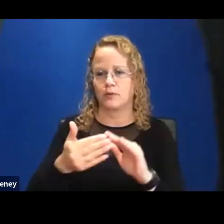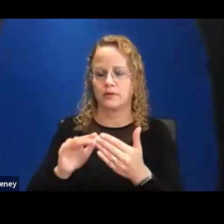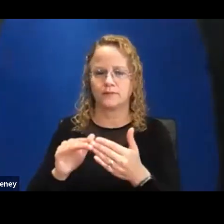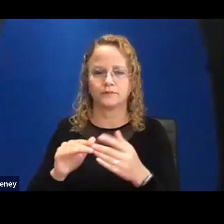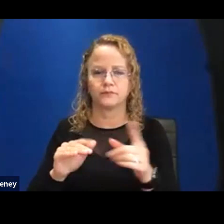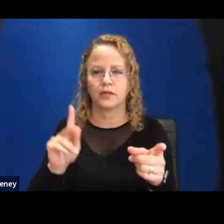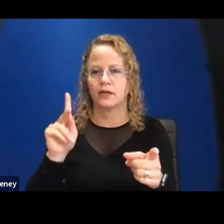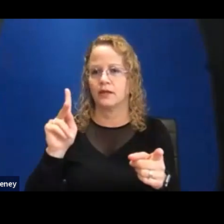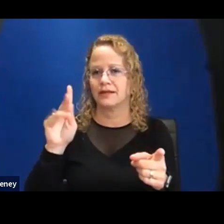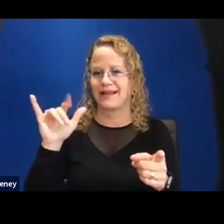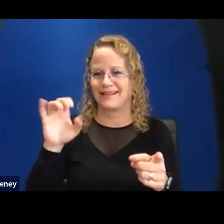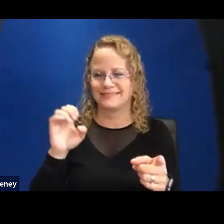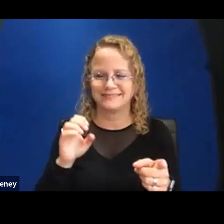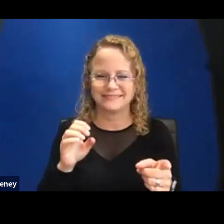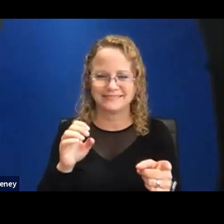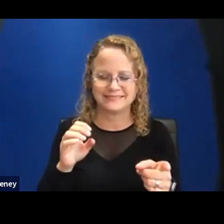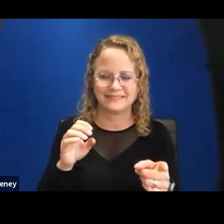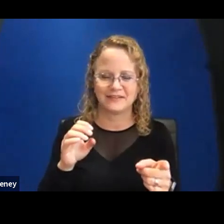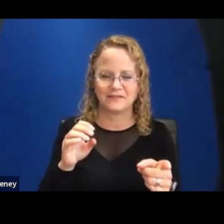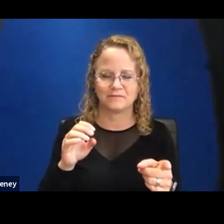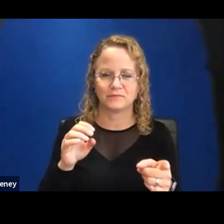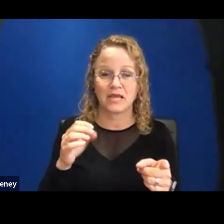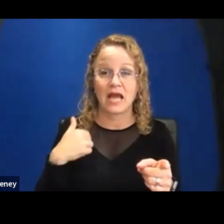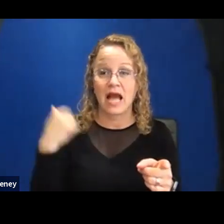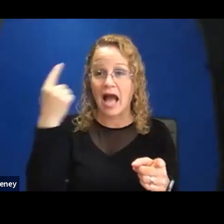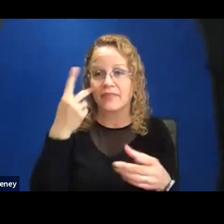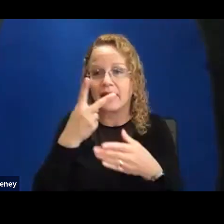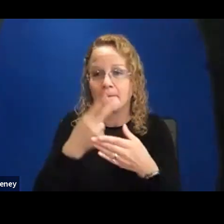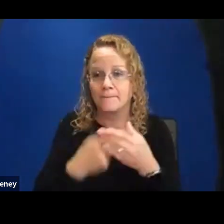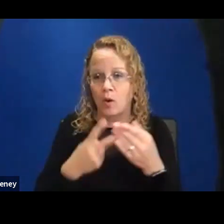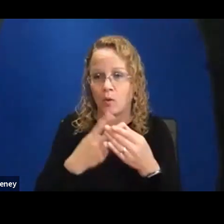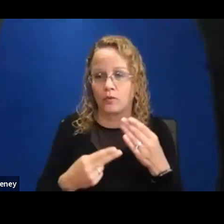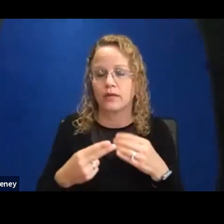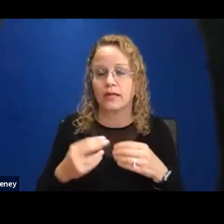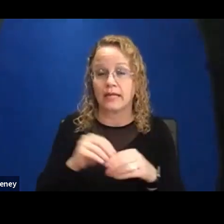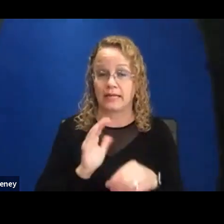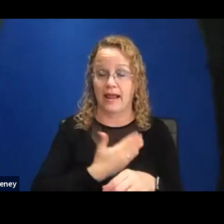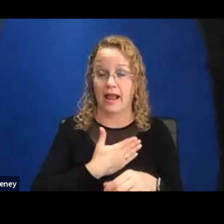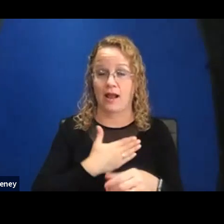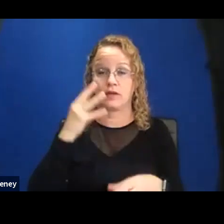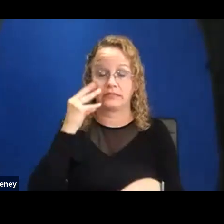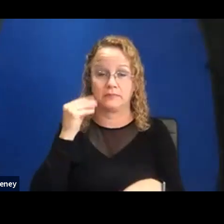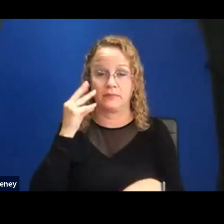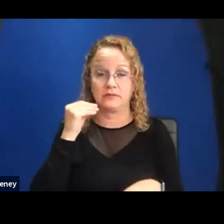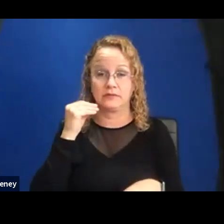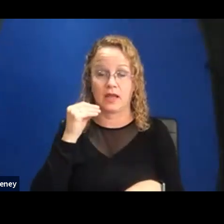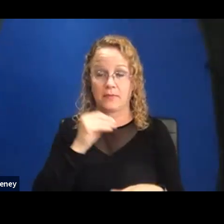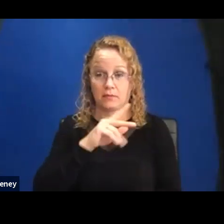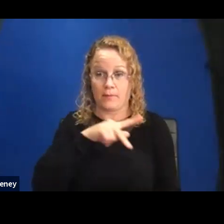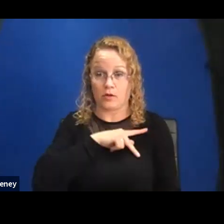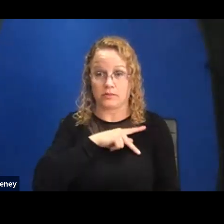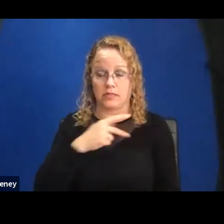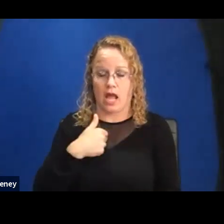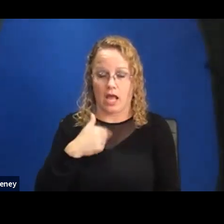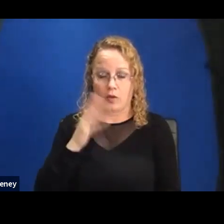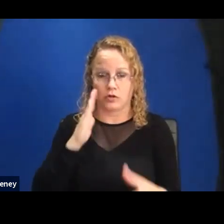I'll take another swing at that. I think both. So in our experience, we've seen, and personally, I've